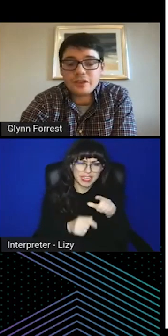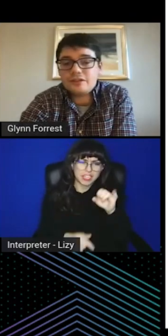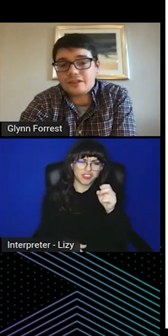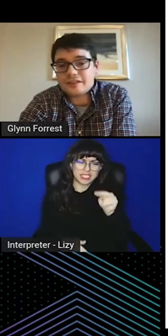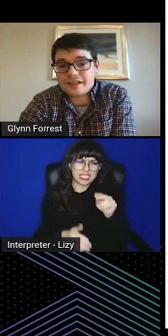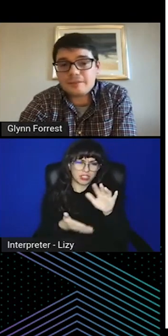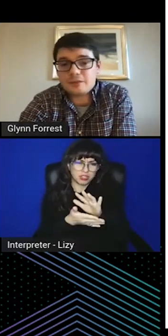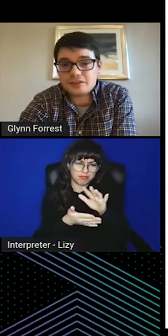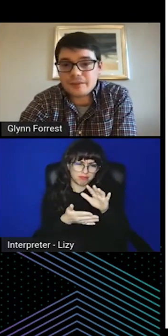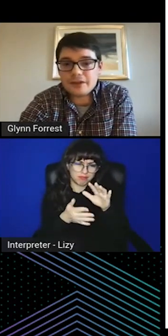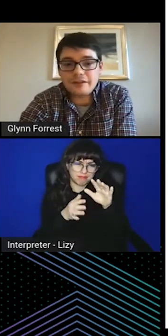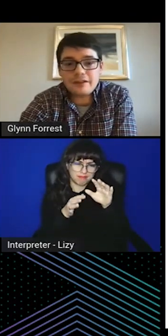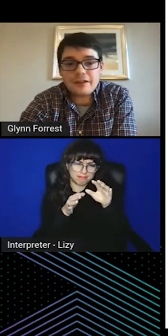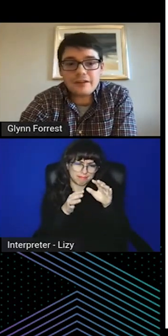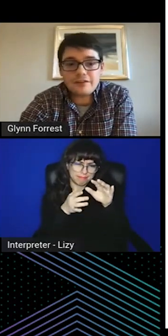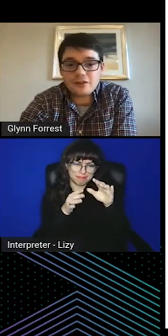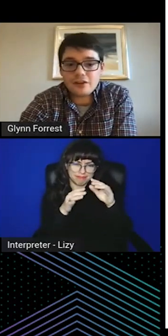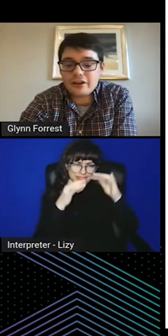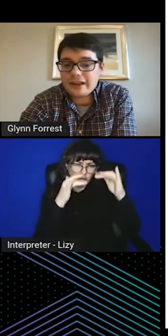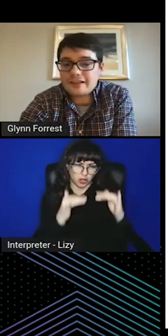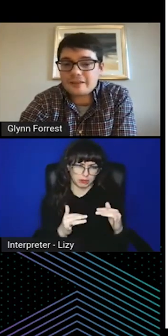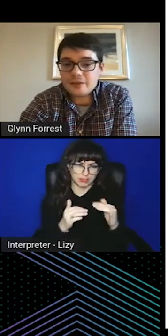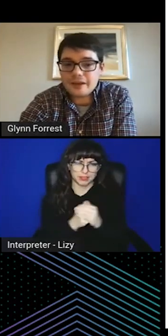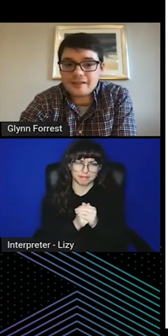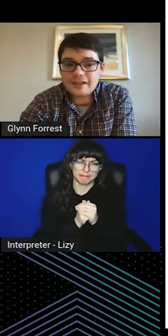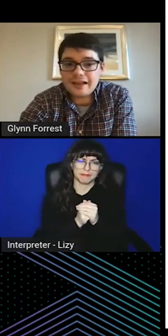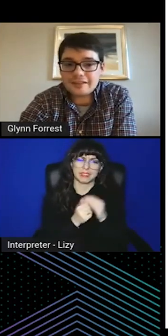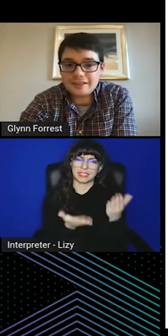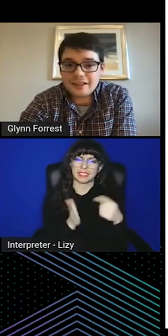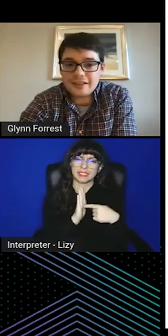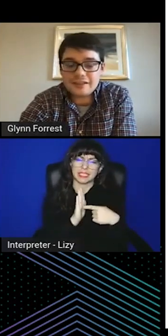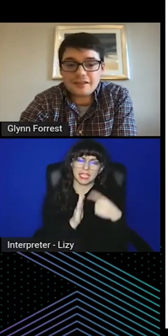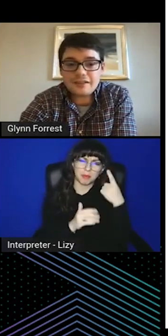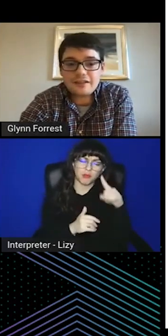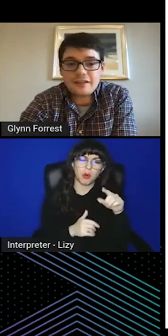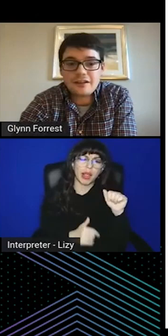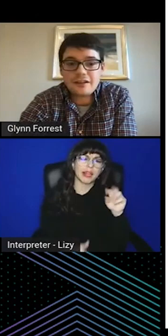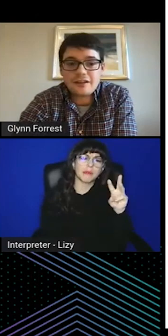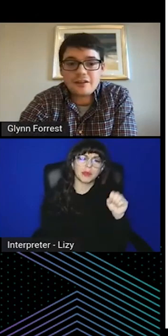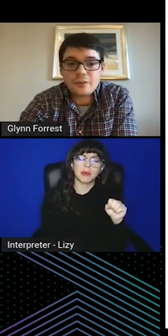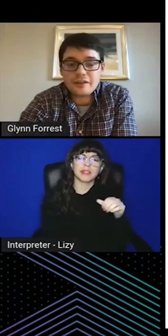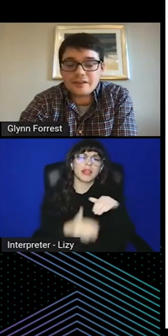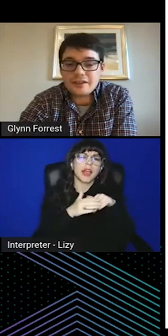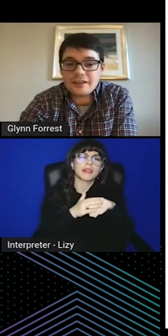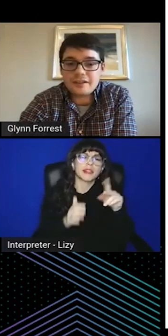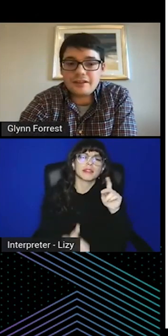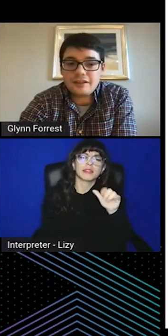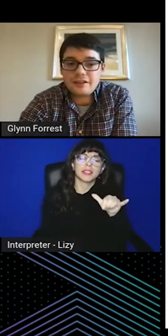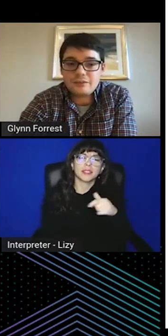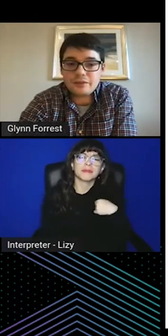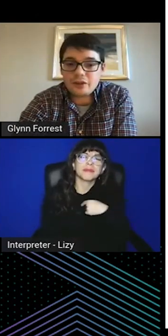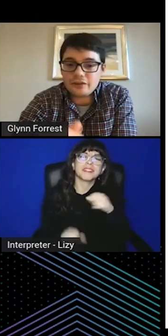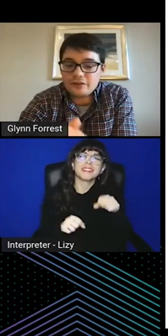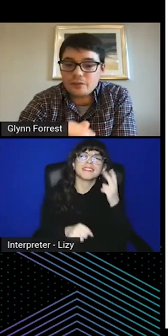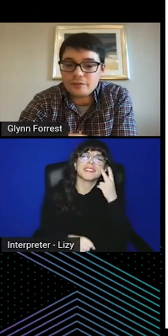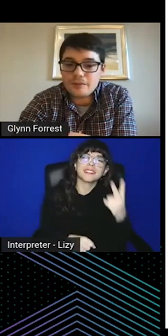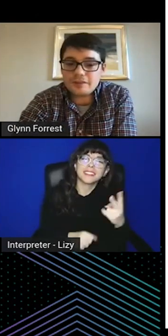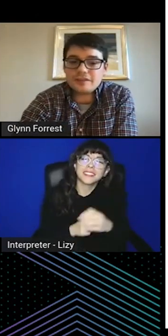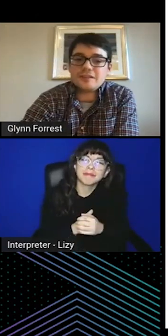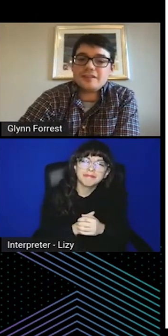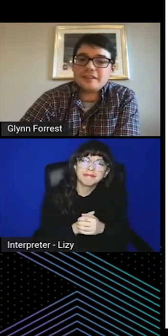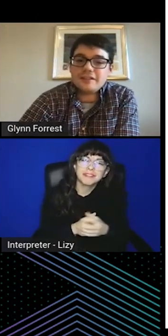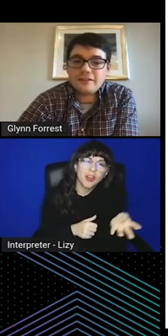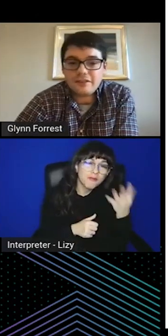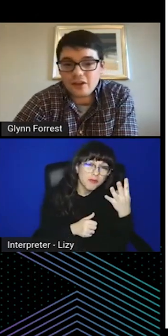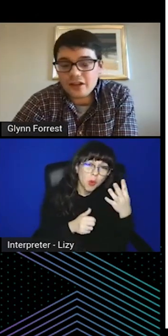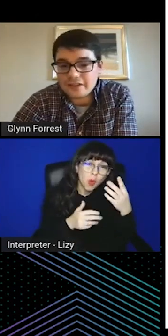So here's an example schema for our AWS access keys. We can see we've got the 4 properties